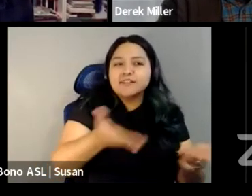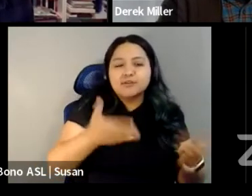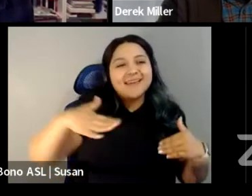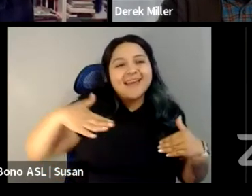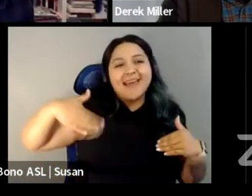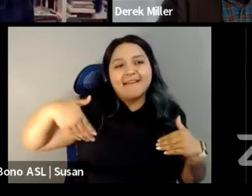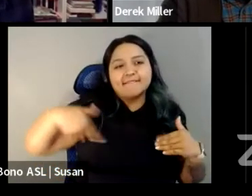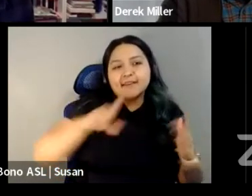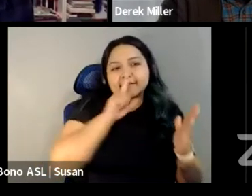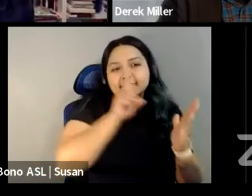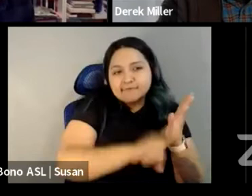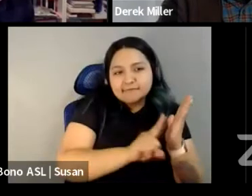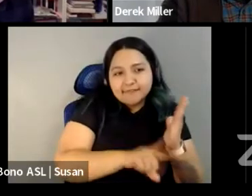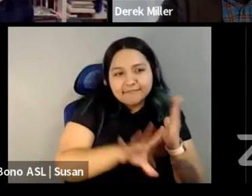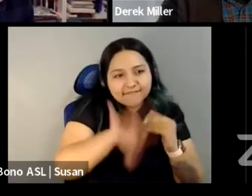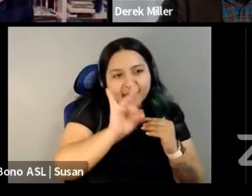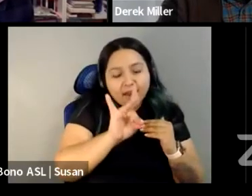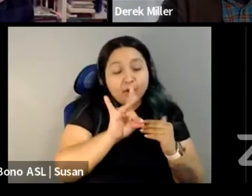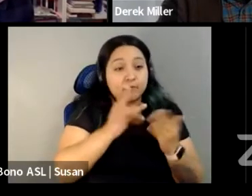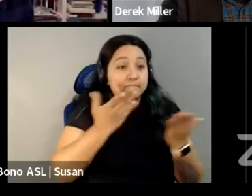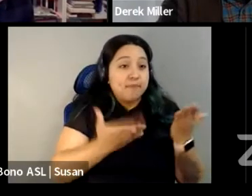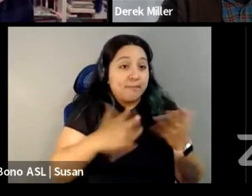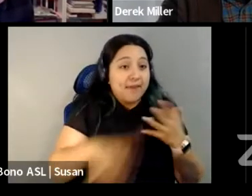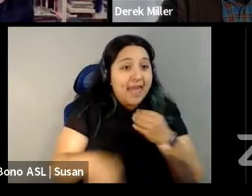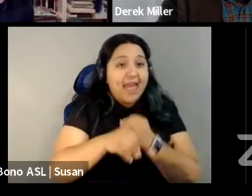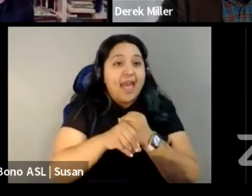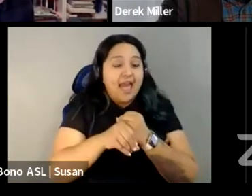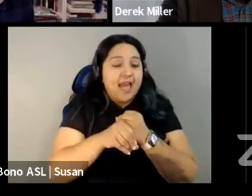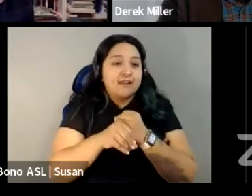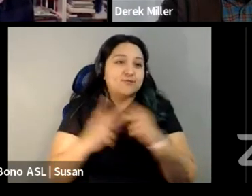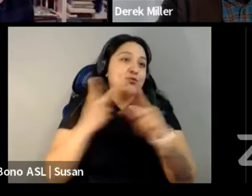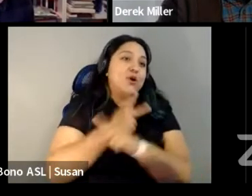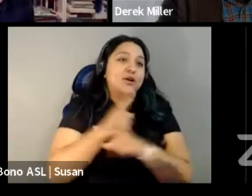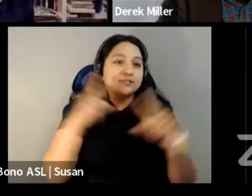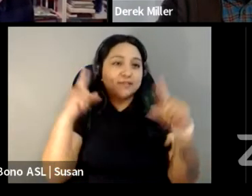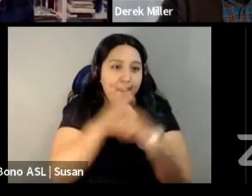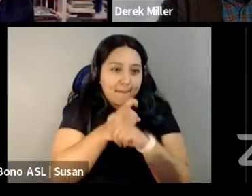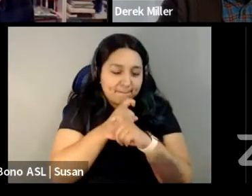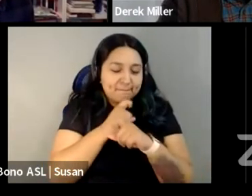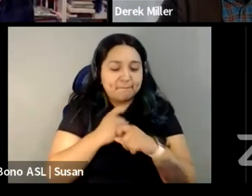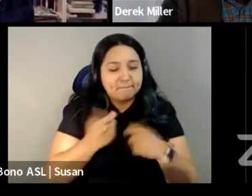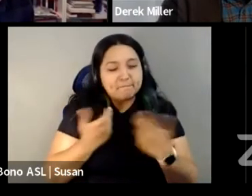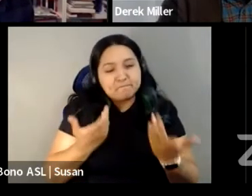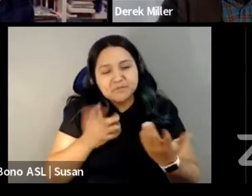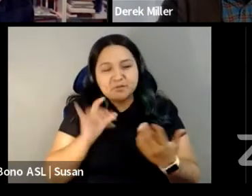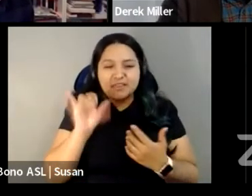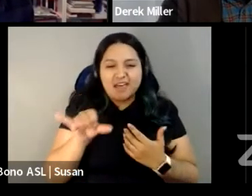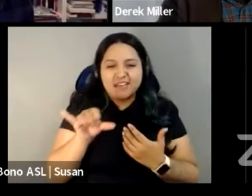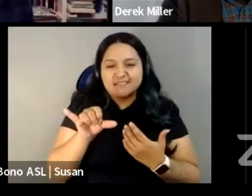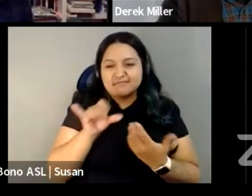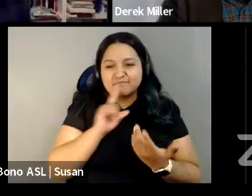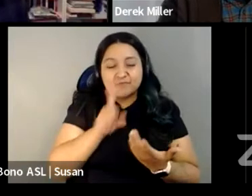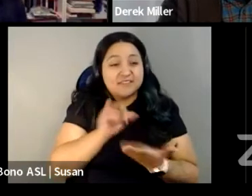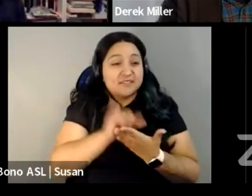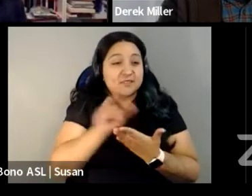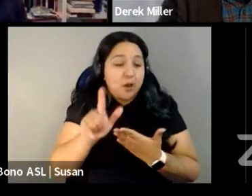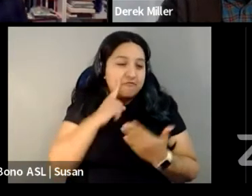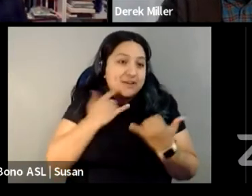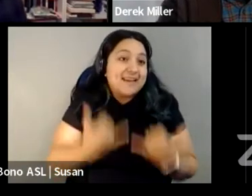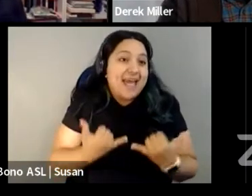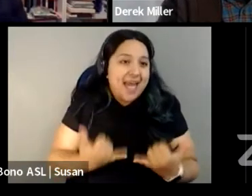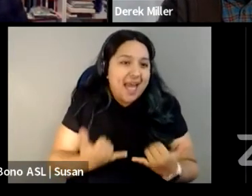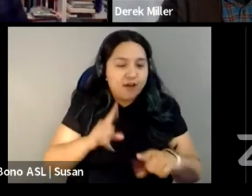complicate this wonderful series of dramas in this period. So That's all I have to say for now, but there's so much